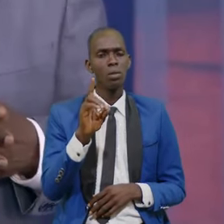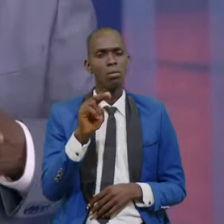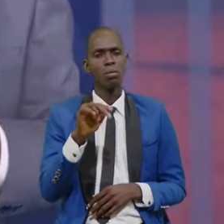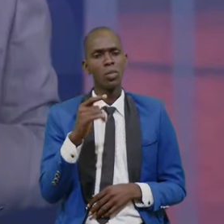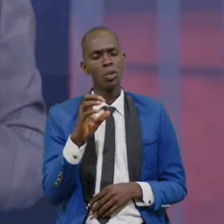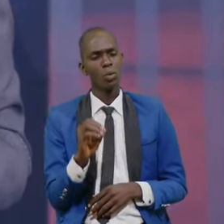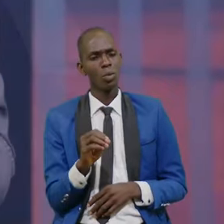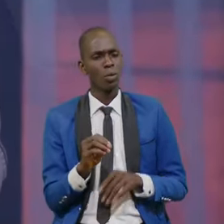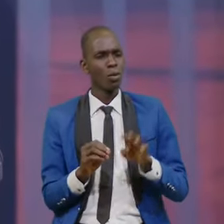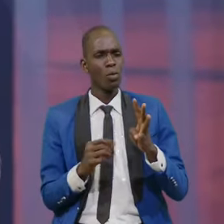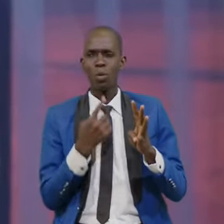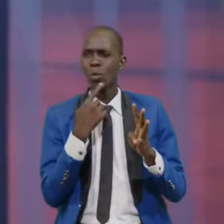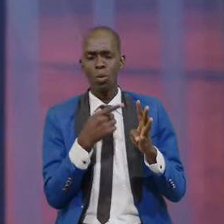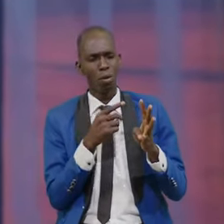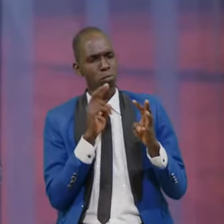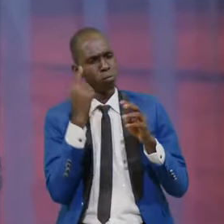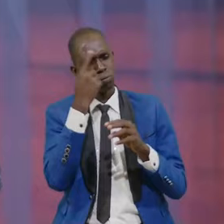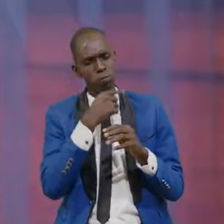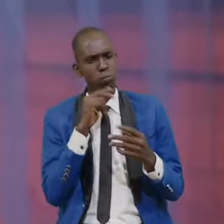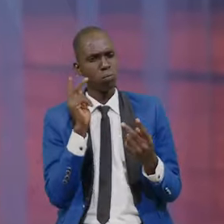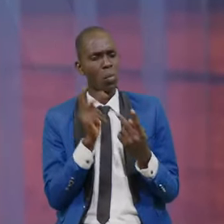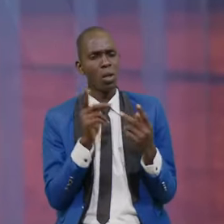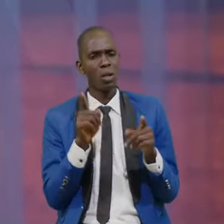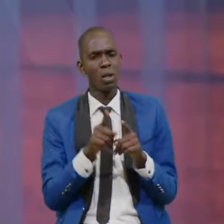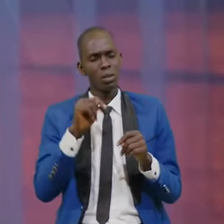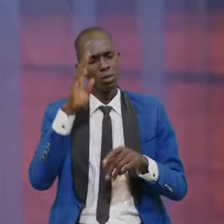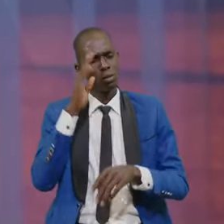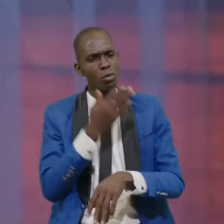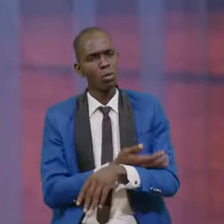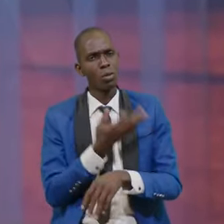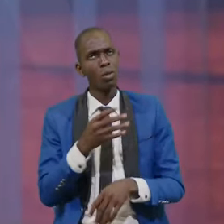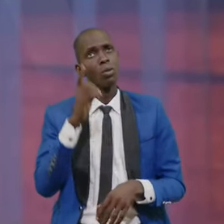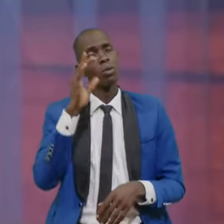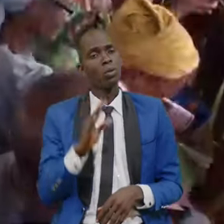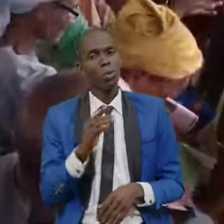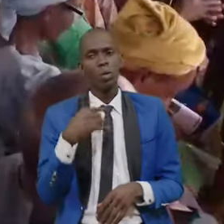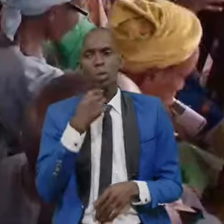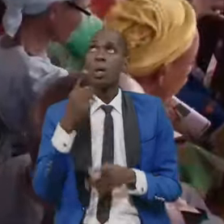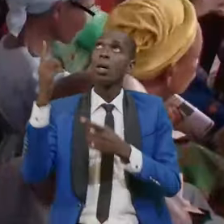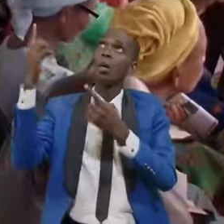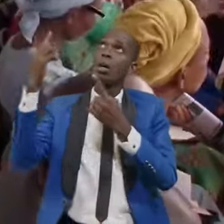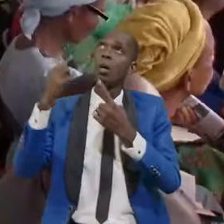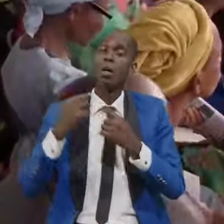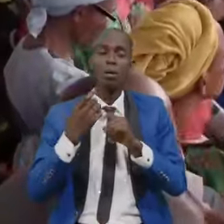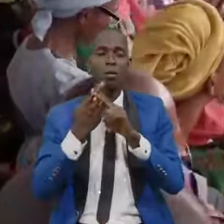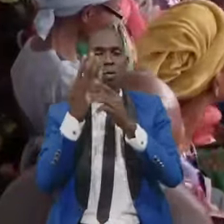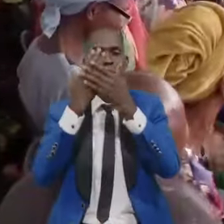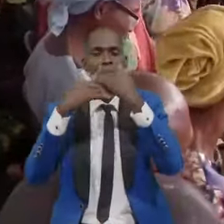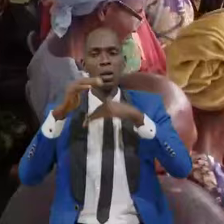the Son of God. He came from heaven and they